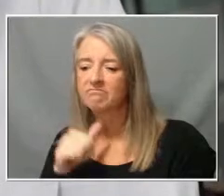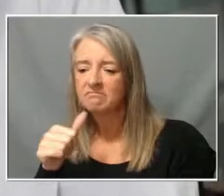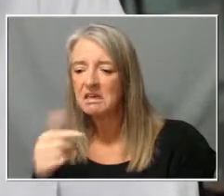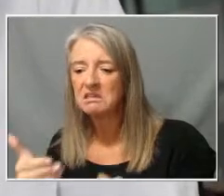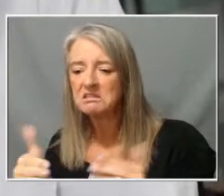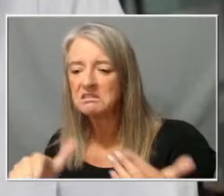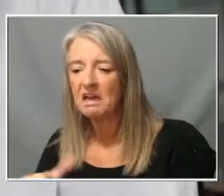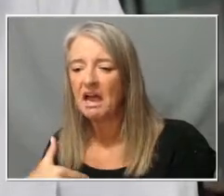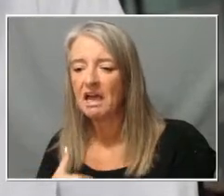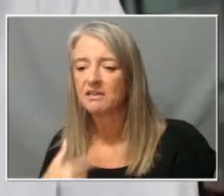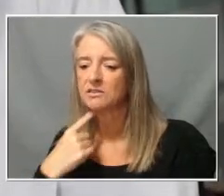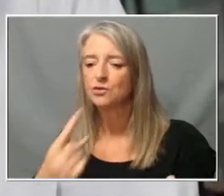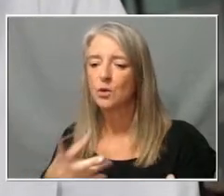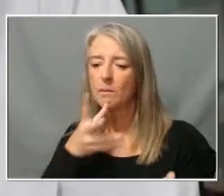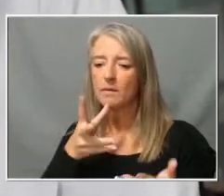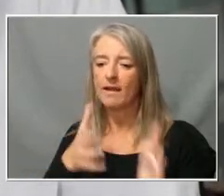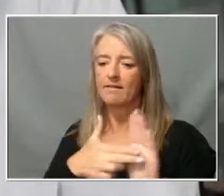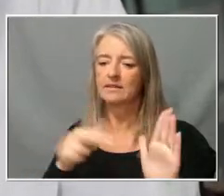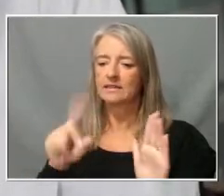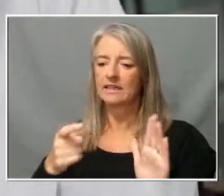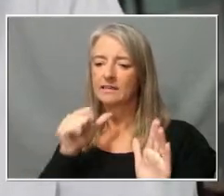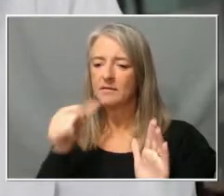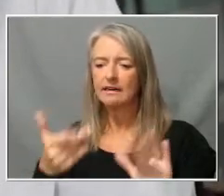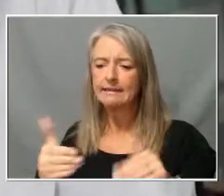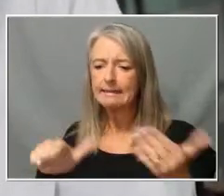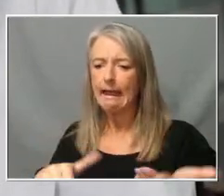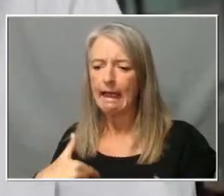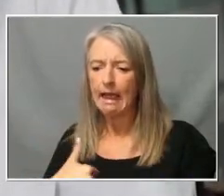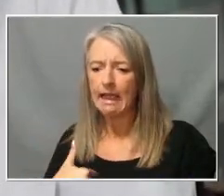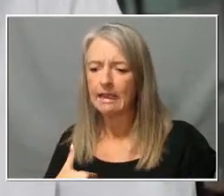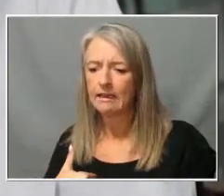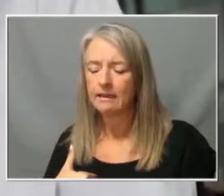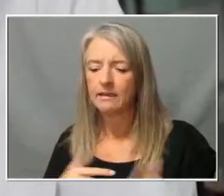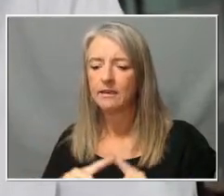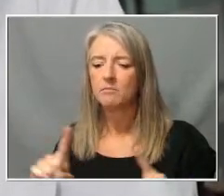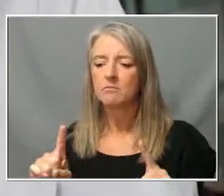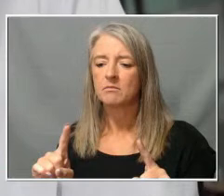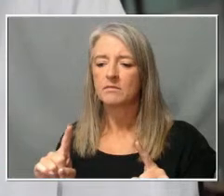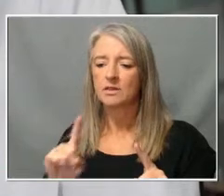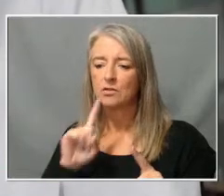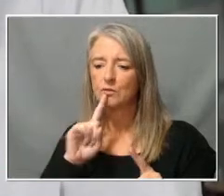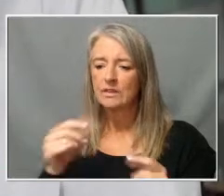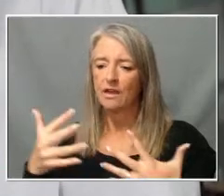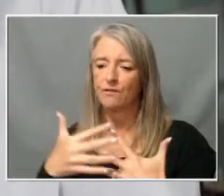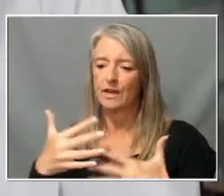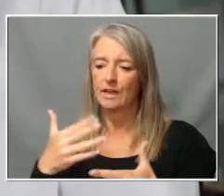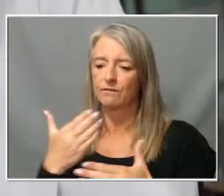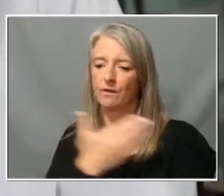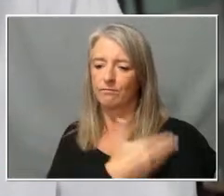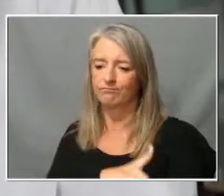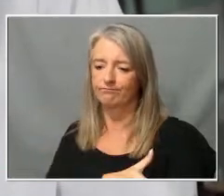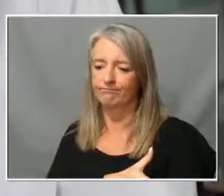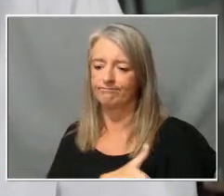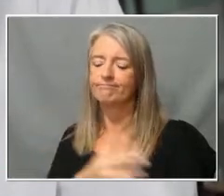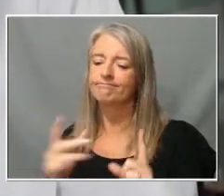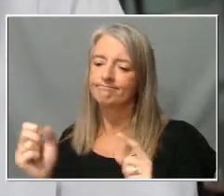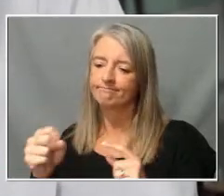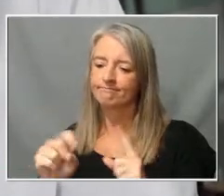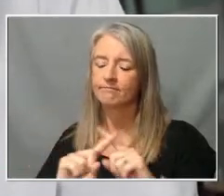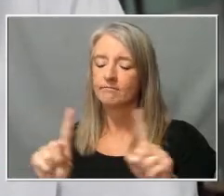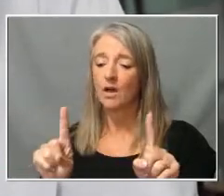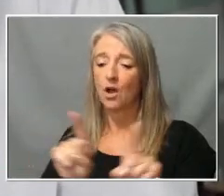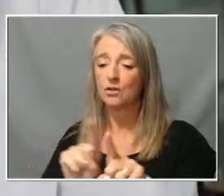telling my mom after I was diagnosed, I'm not going to die. But that was the one thing I was afraid of, But I also didn't feel